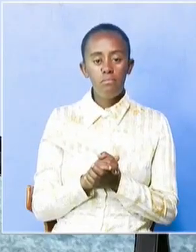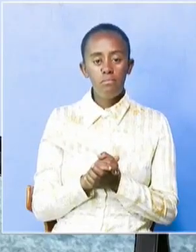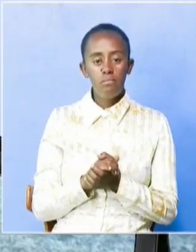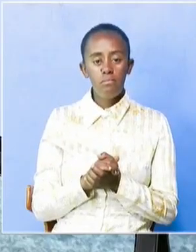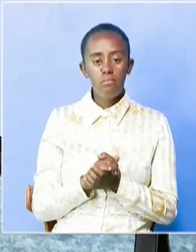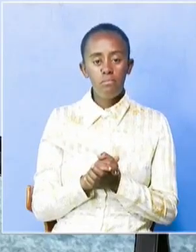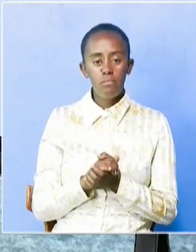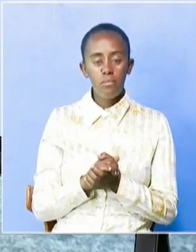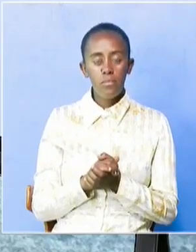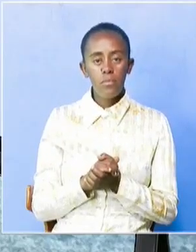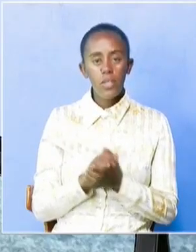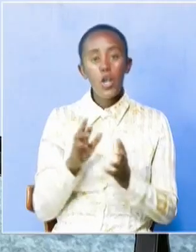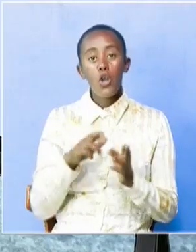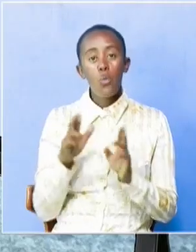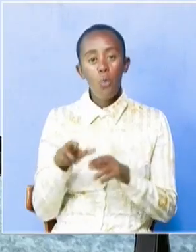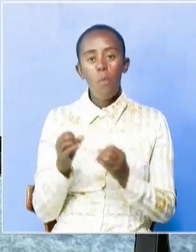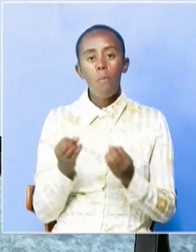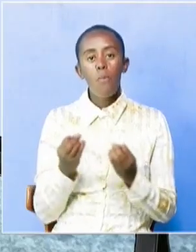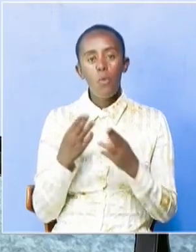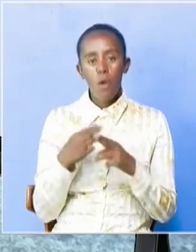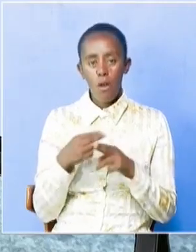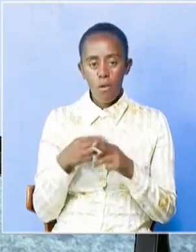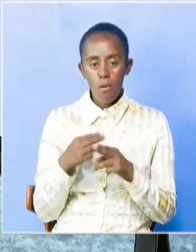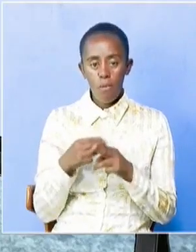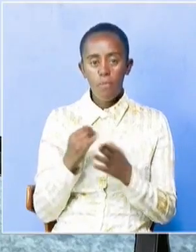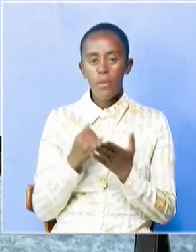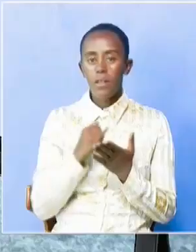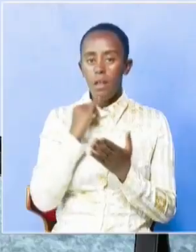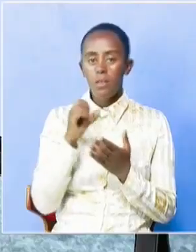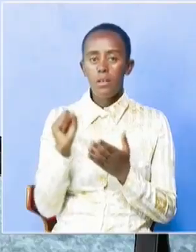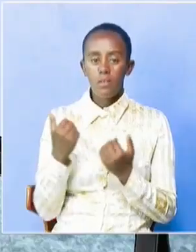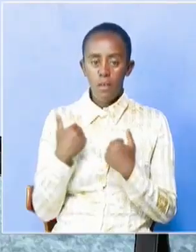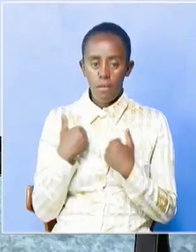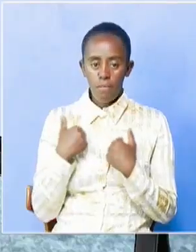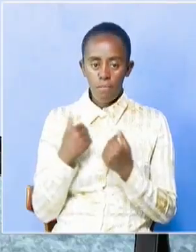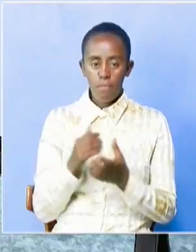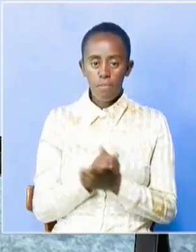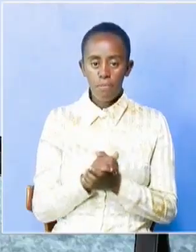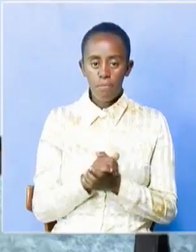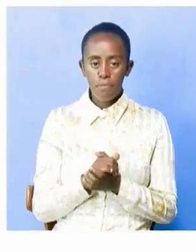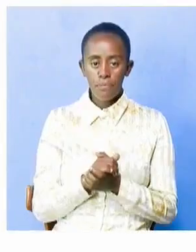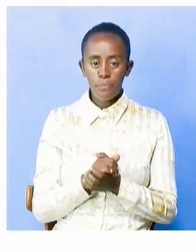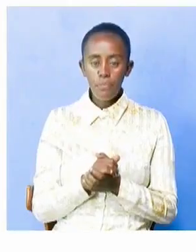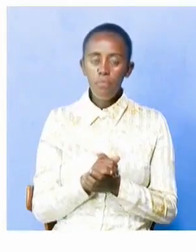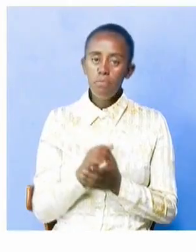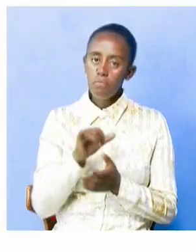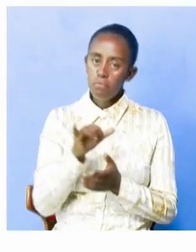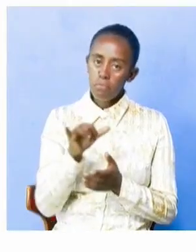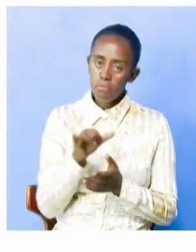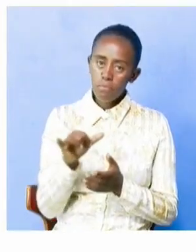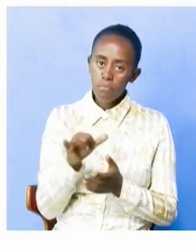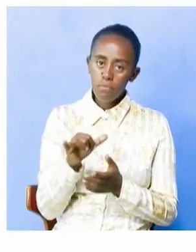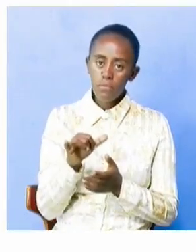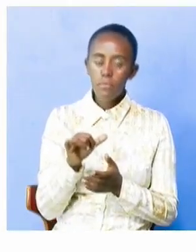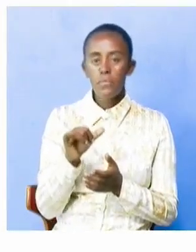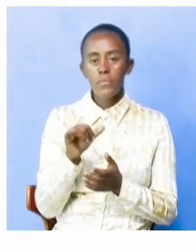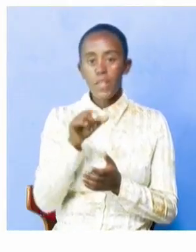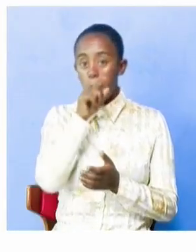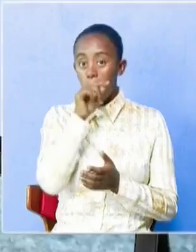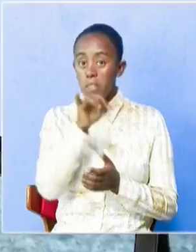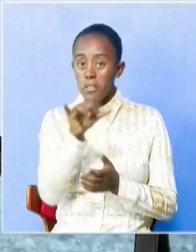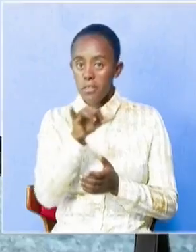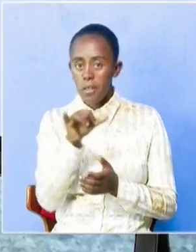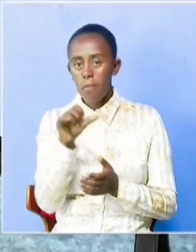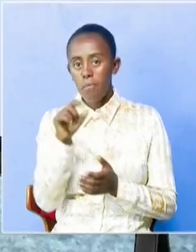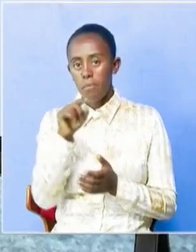Regular plural noun. Plural because it has S. So, just like the first one, if you see here, like the birds, we